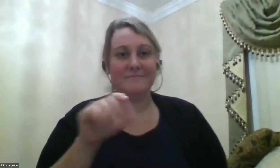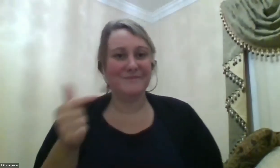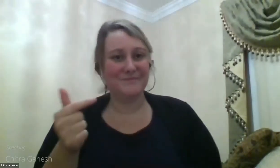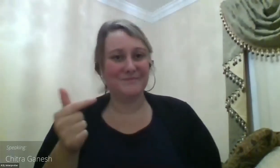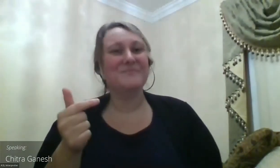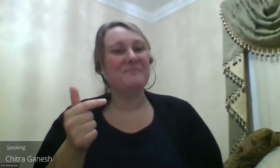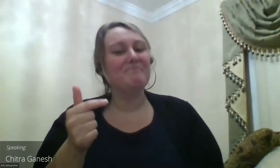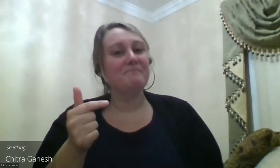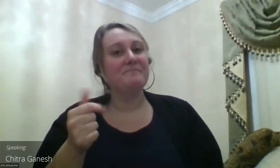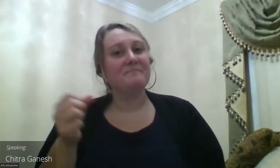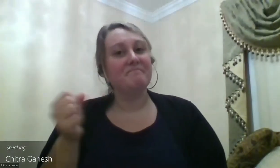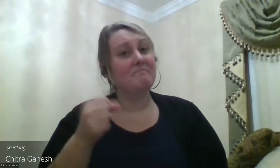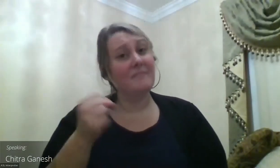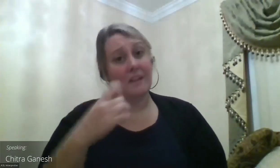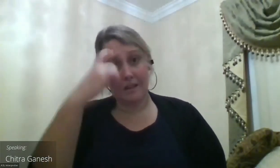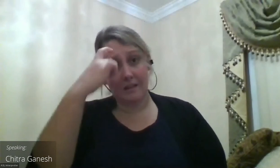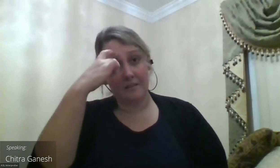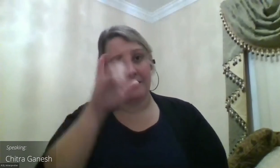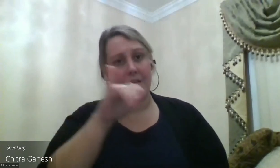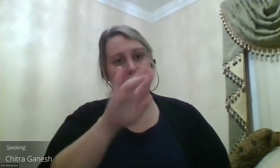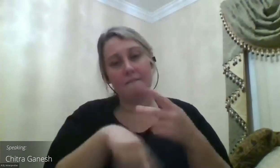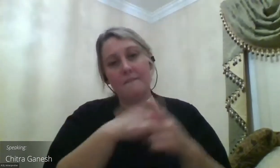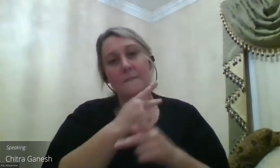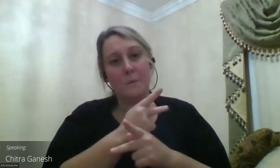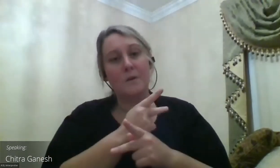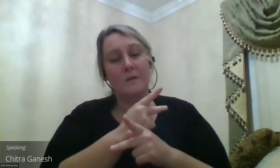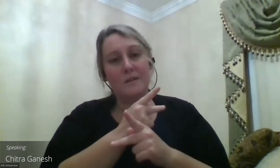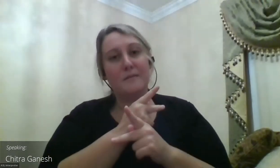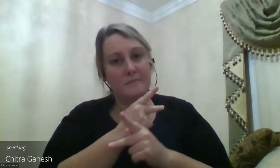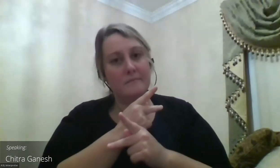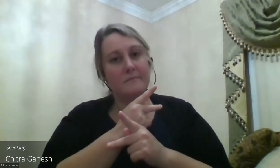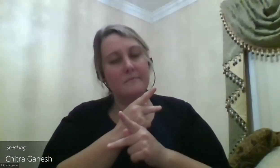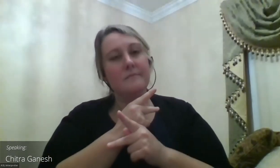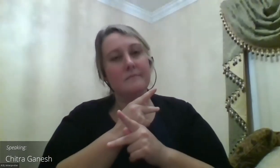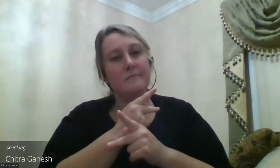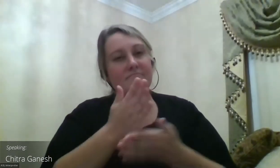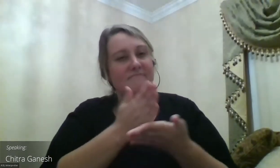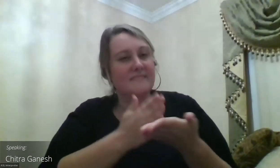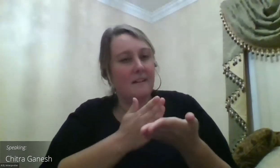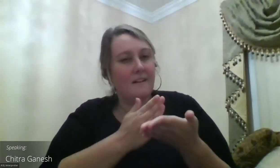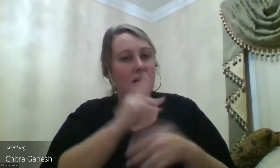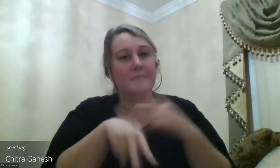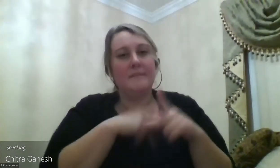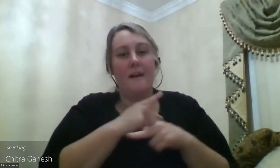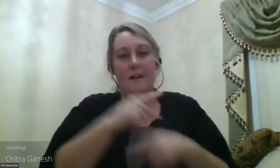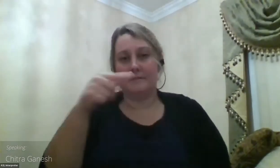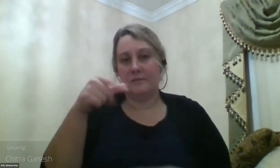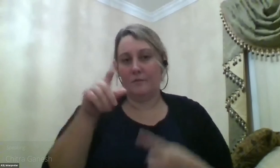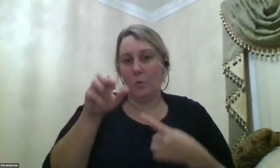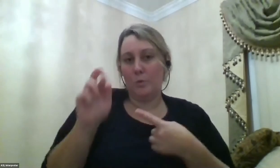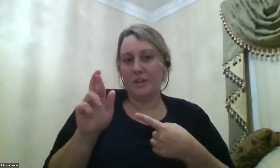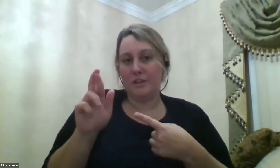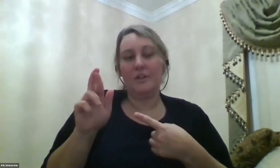the form and a way that certain kinds of queerness or sexuality were expressed,